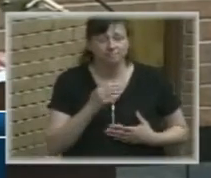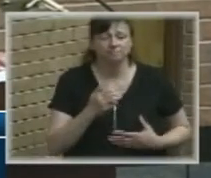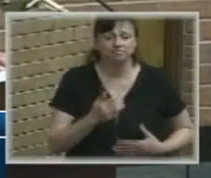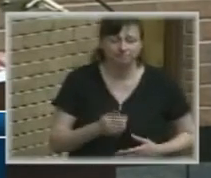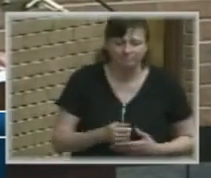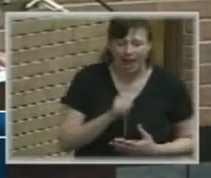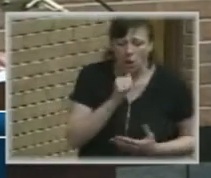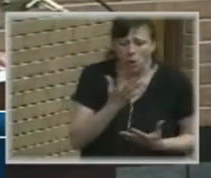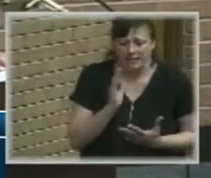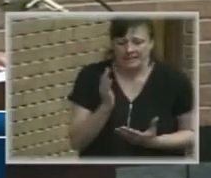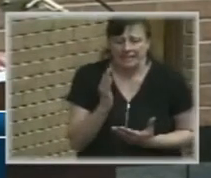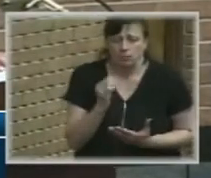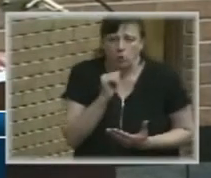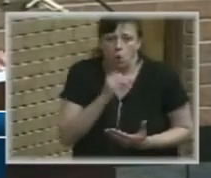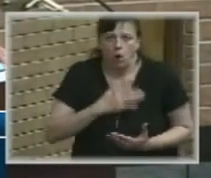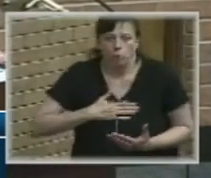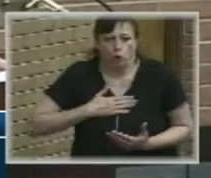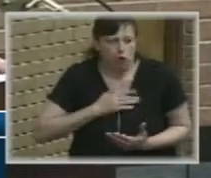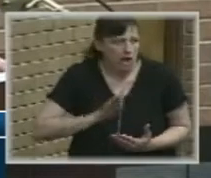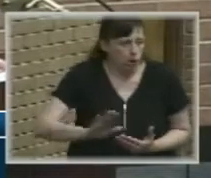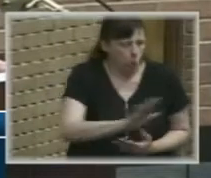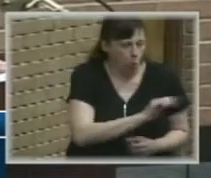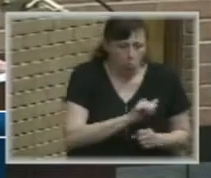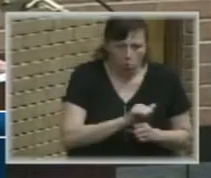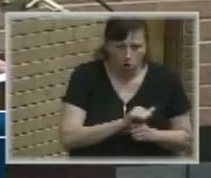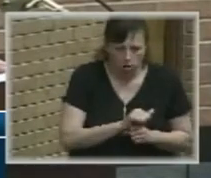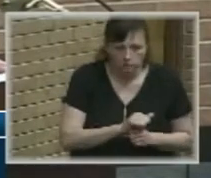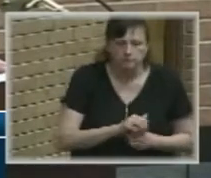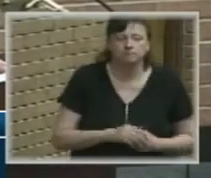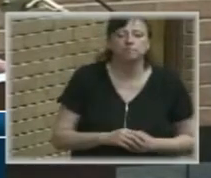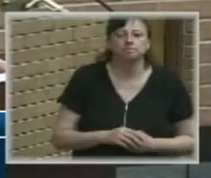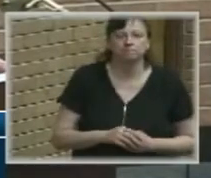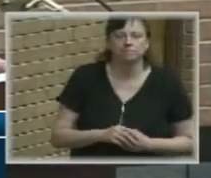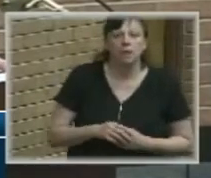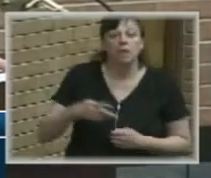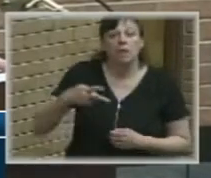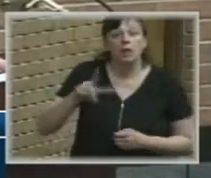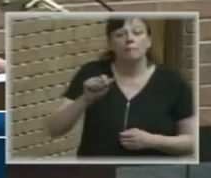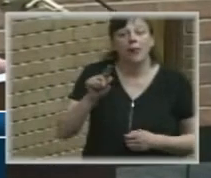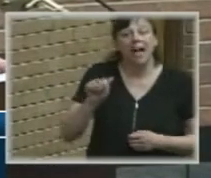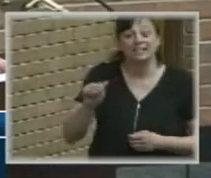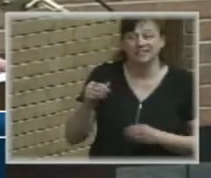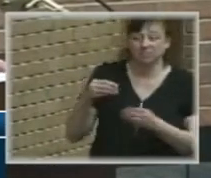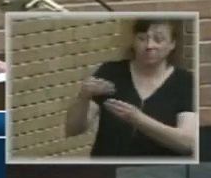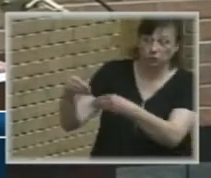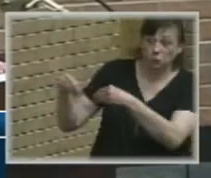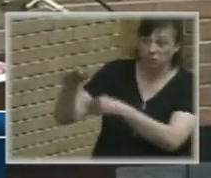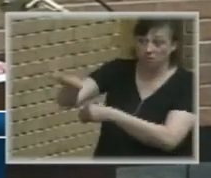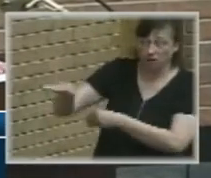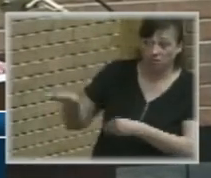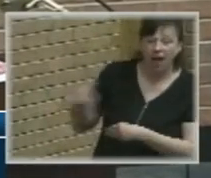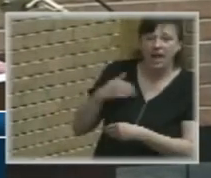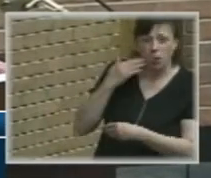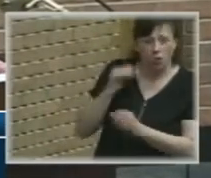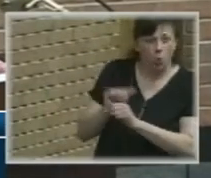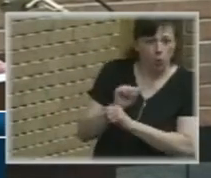unappreciative of that. The plaza, I know they're working on the Otter Lodge. I had some disagreement